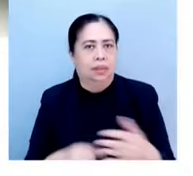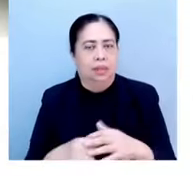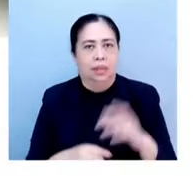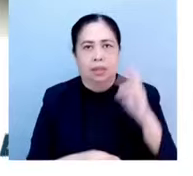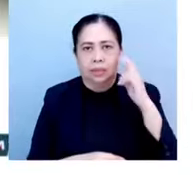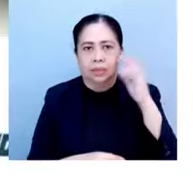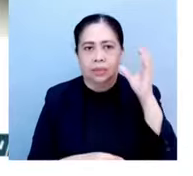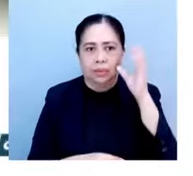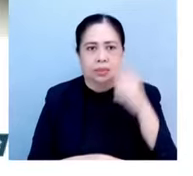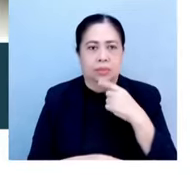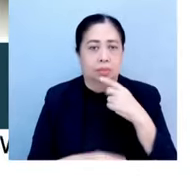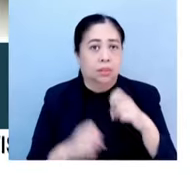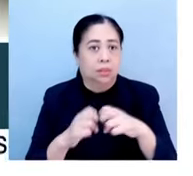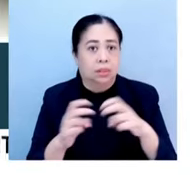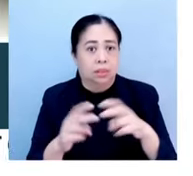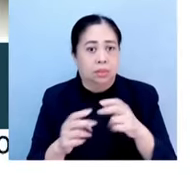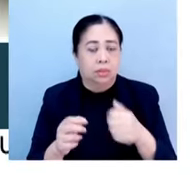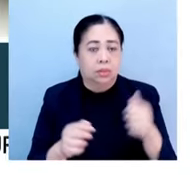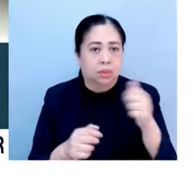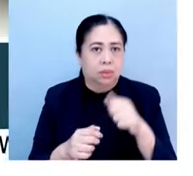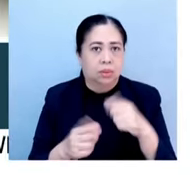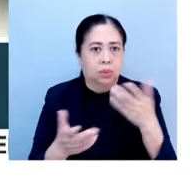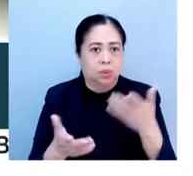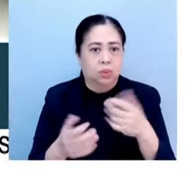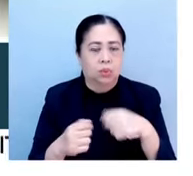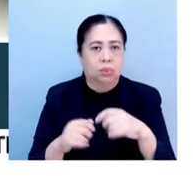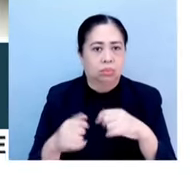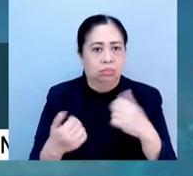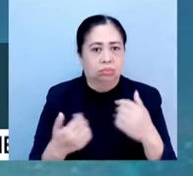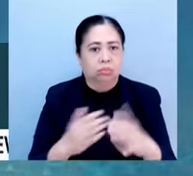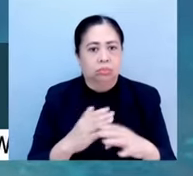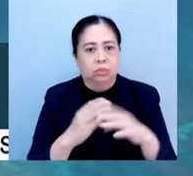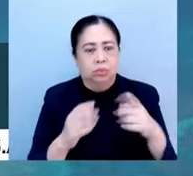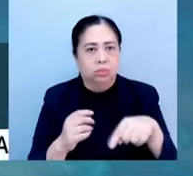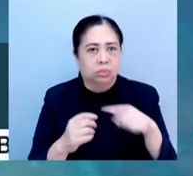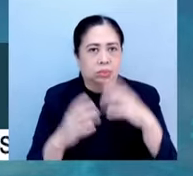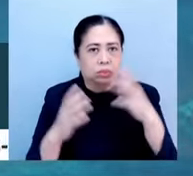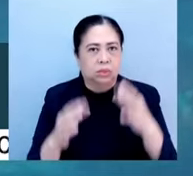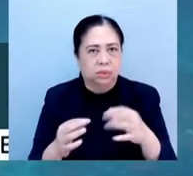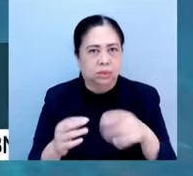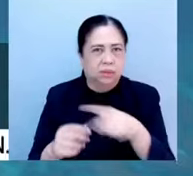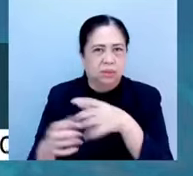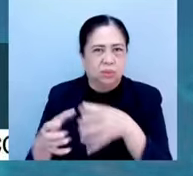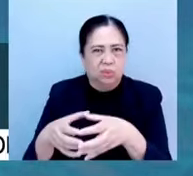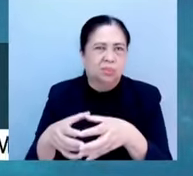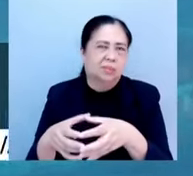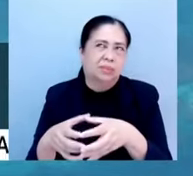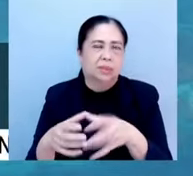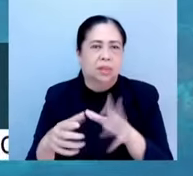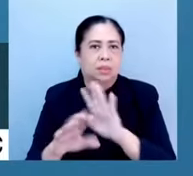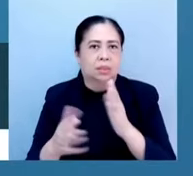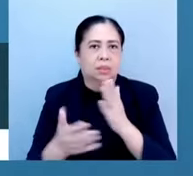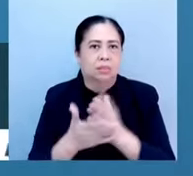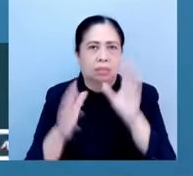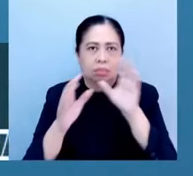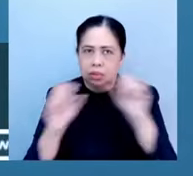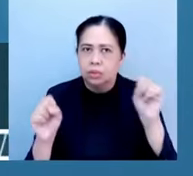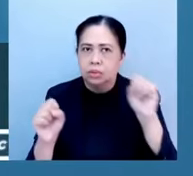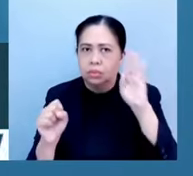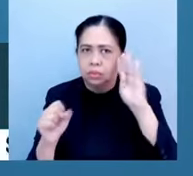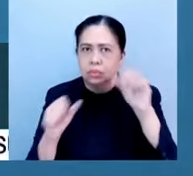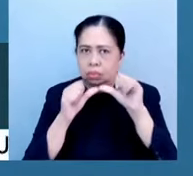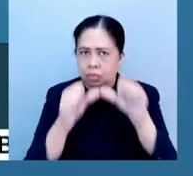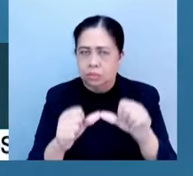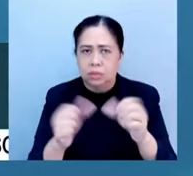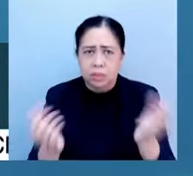says even if the principle of unanimity prevents the bloc from taking decisive actions, it should not stop President Marcos from